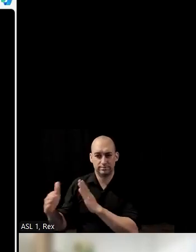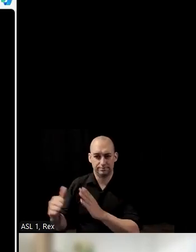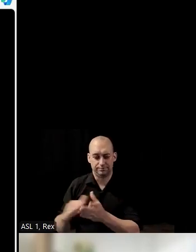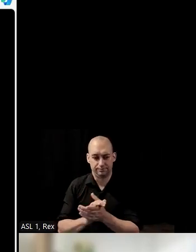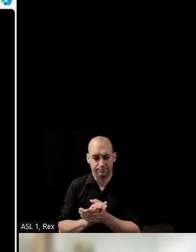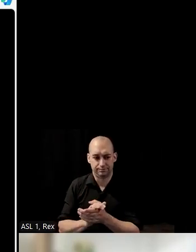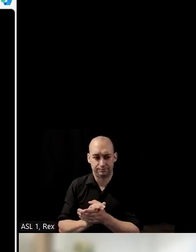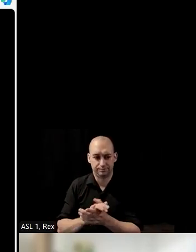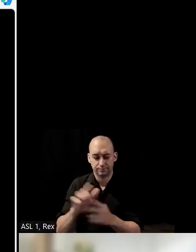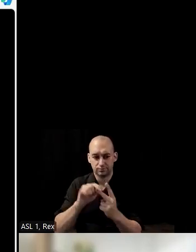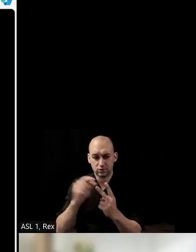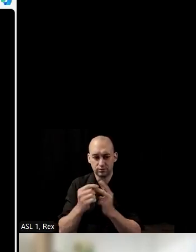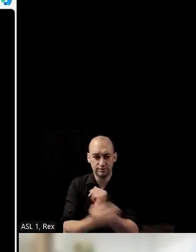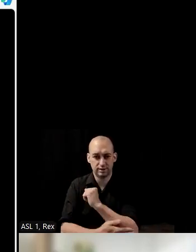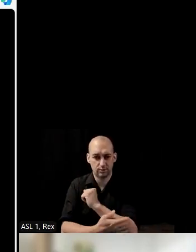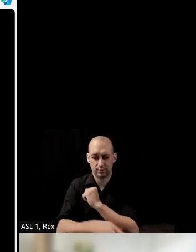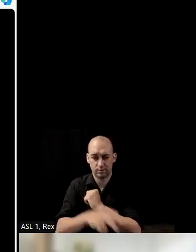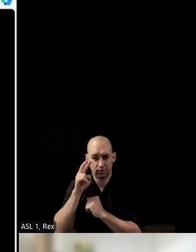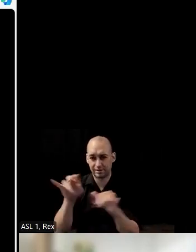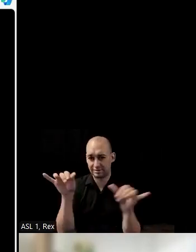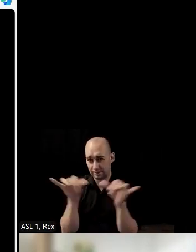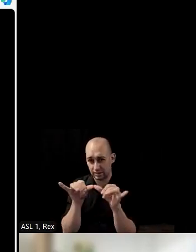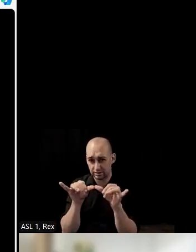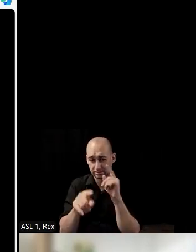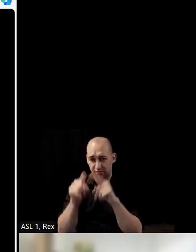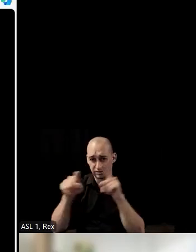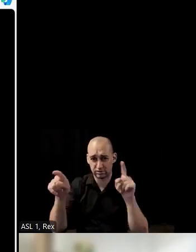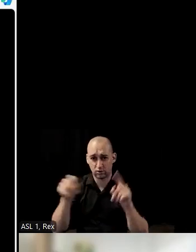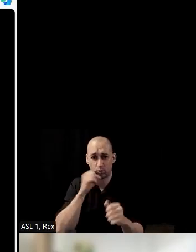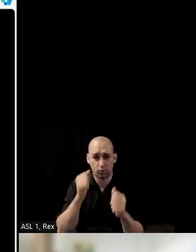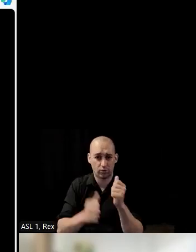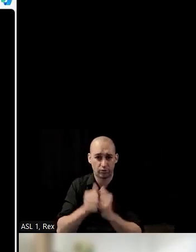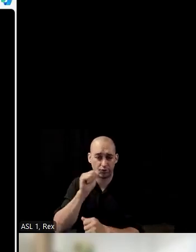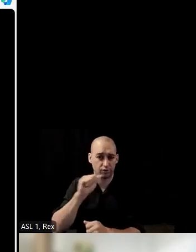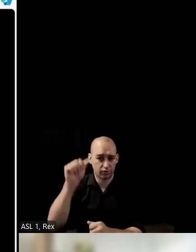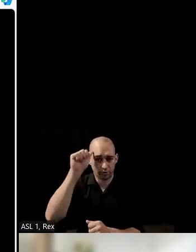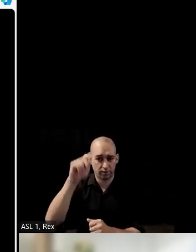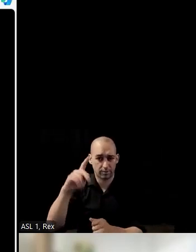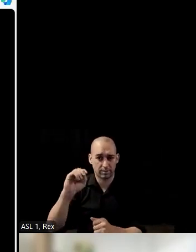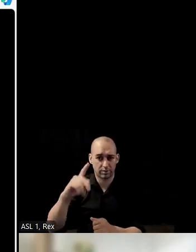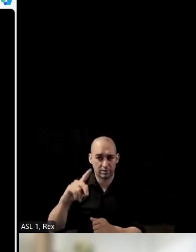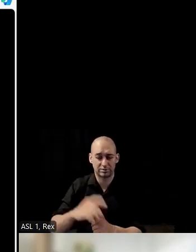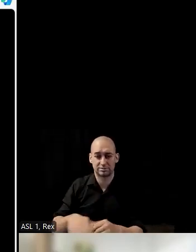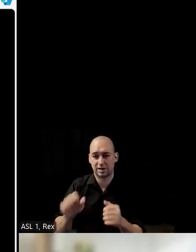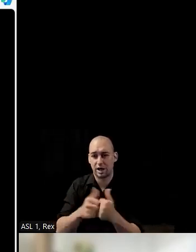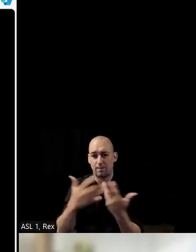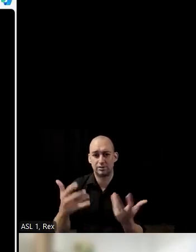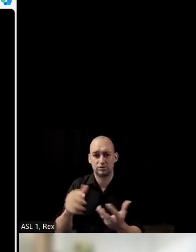the counties, we looked at factors such as size and diversity of older adult population, prevalence of Alzheimer's,